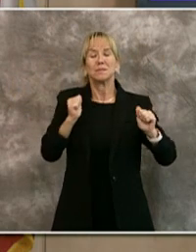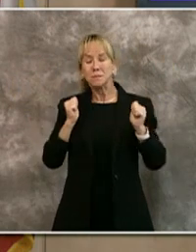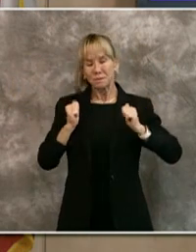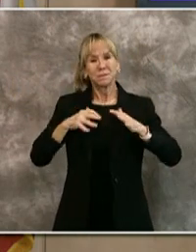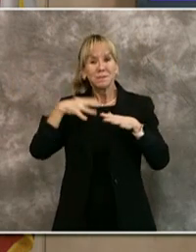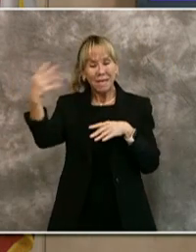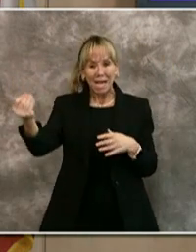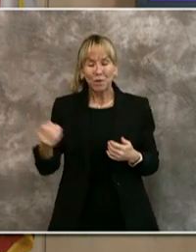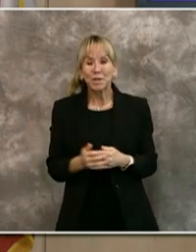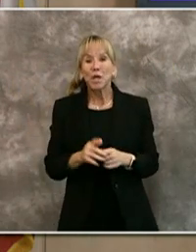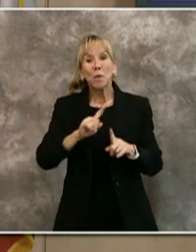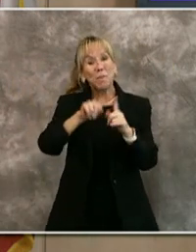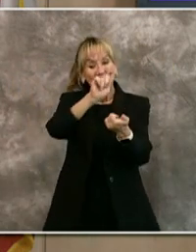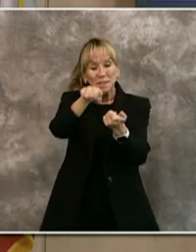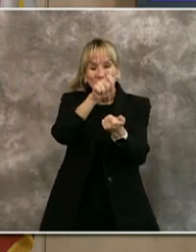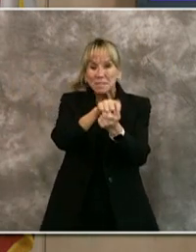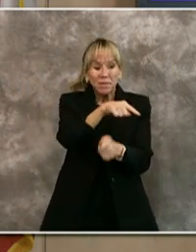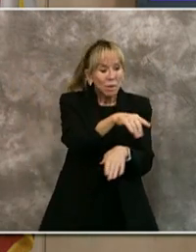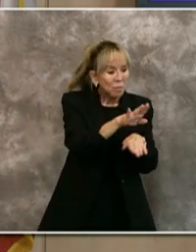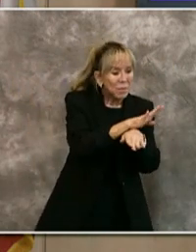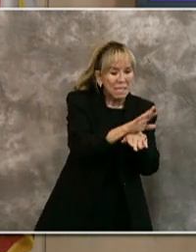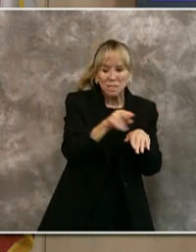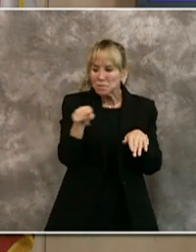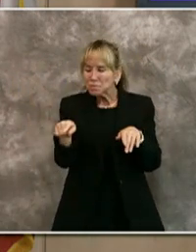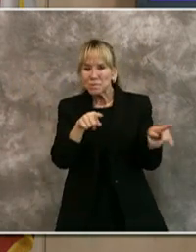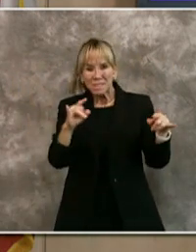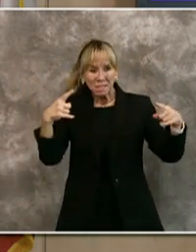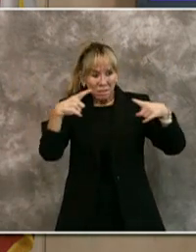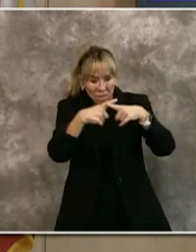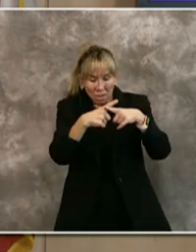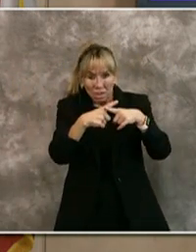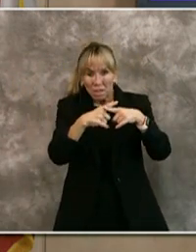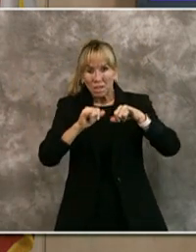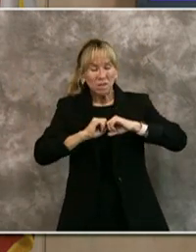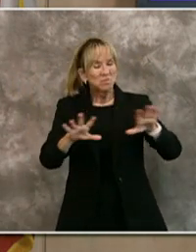or any specific sector, but we are trying to follow that closely.